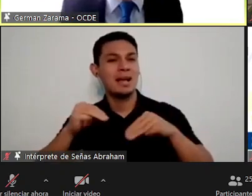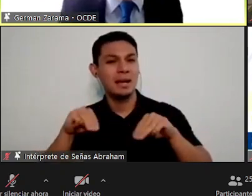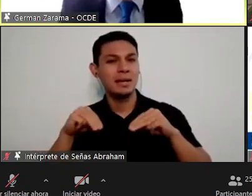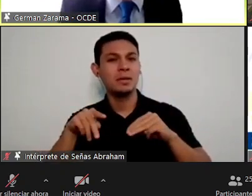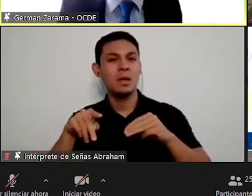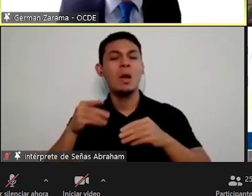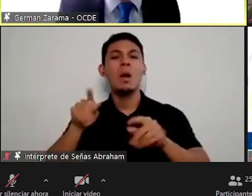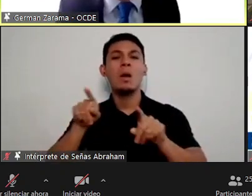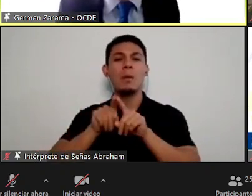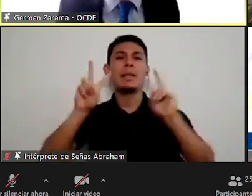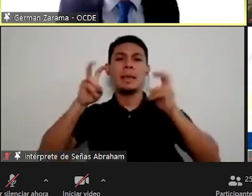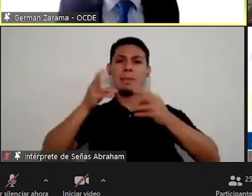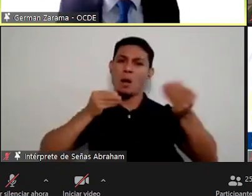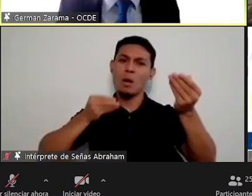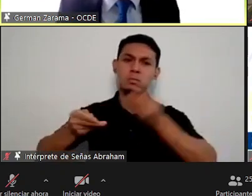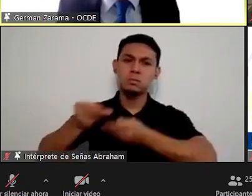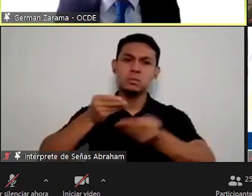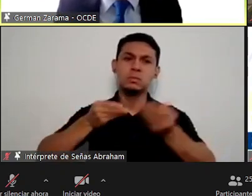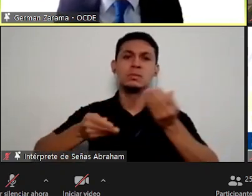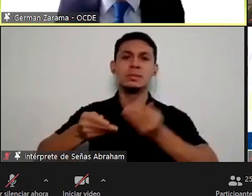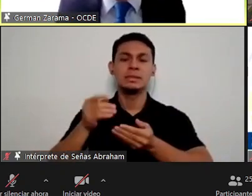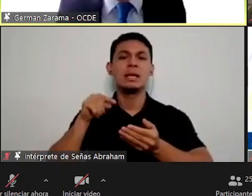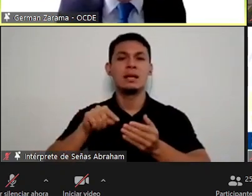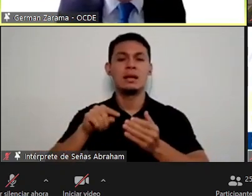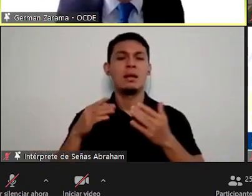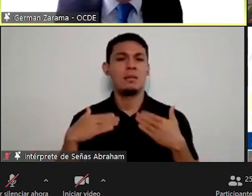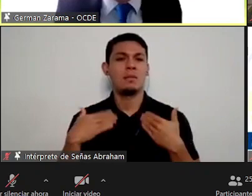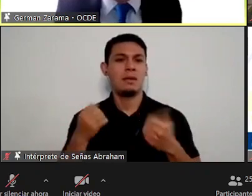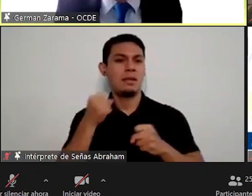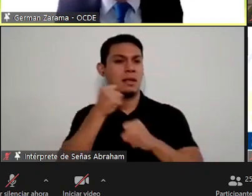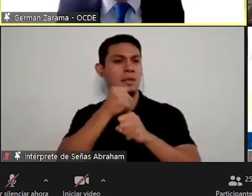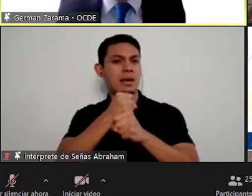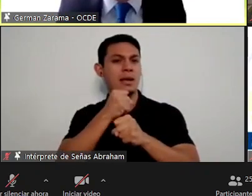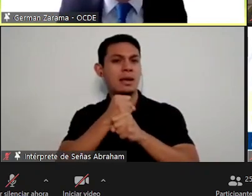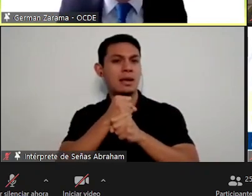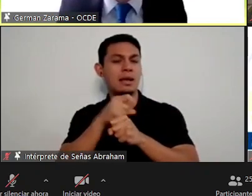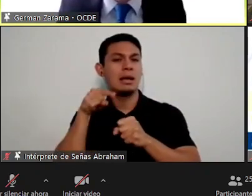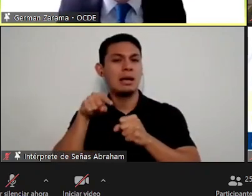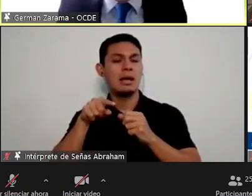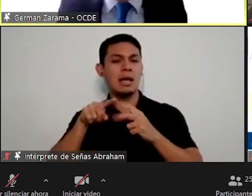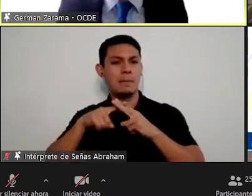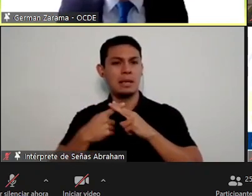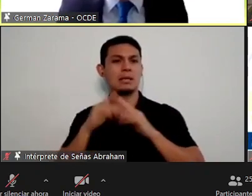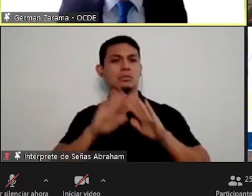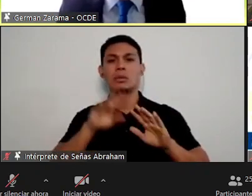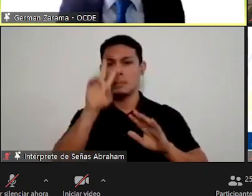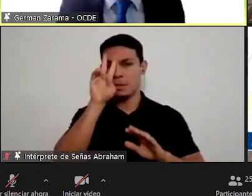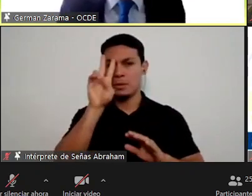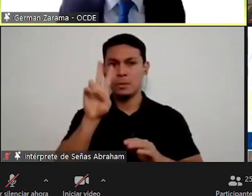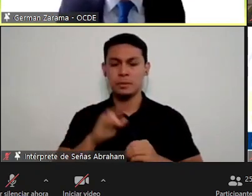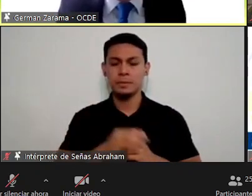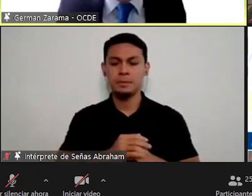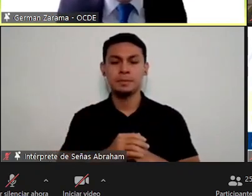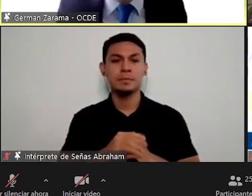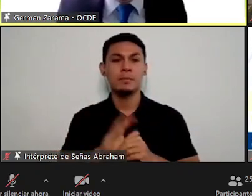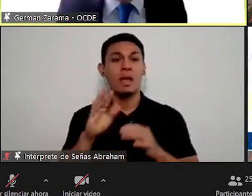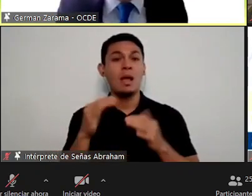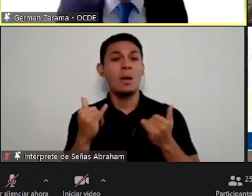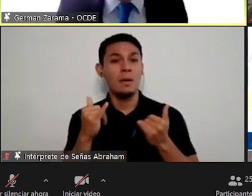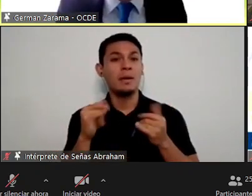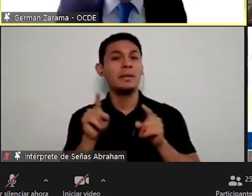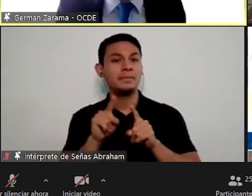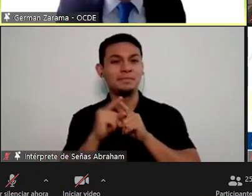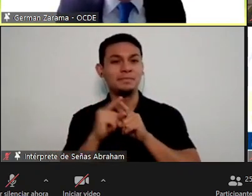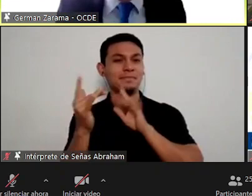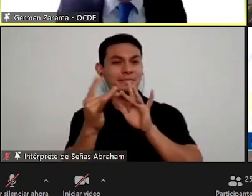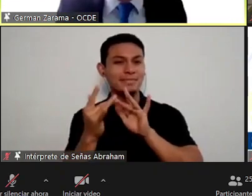market and from the trade partners that are working on what is the trade and investment